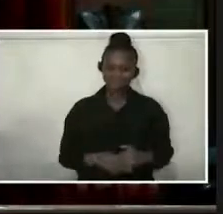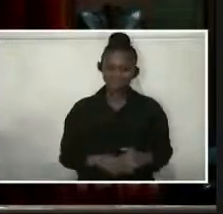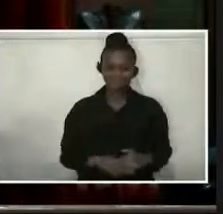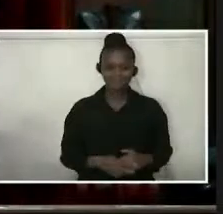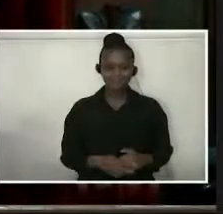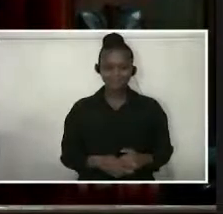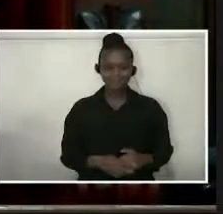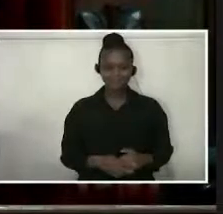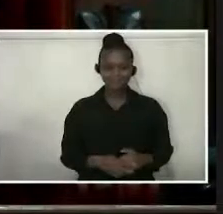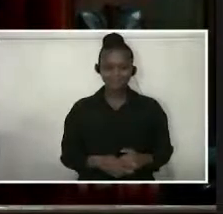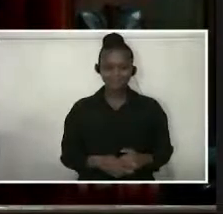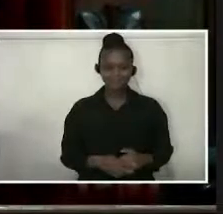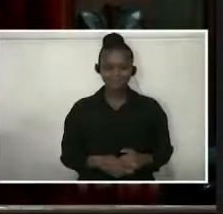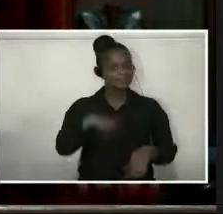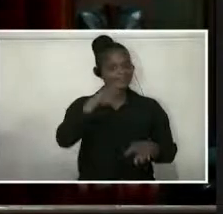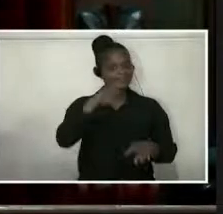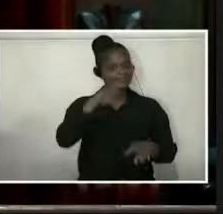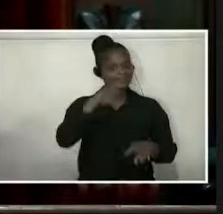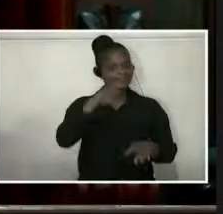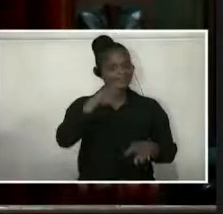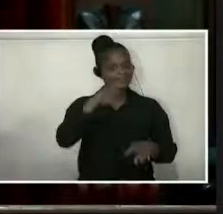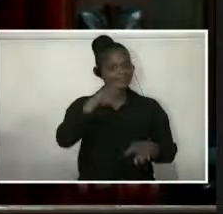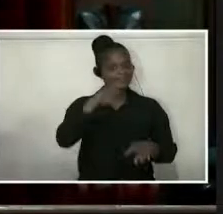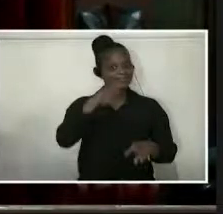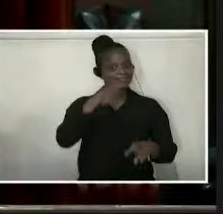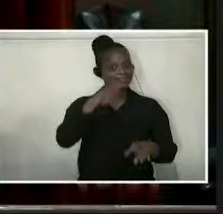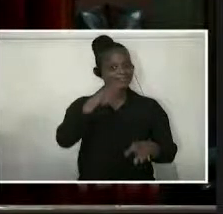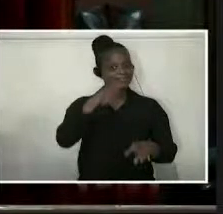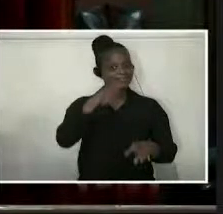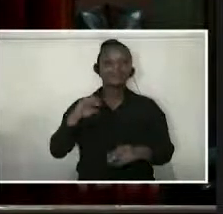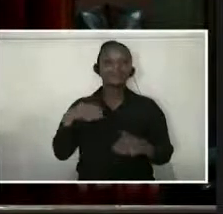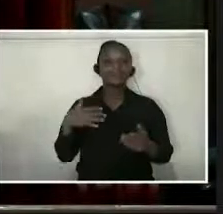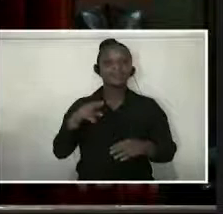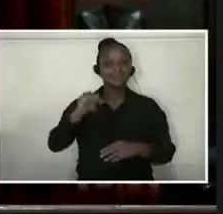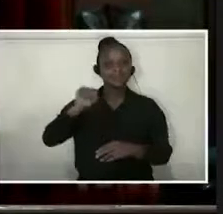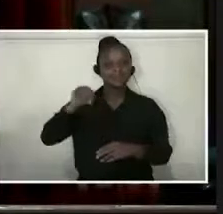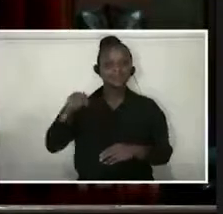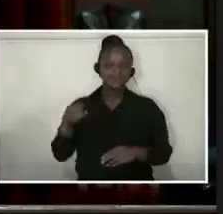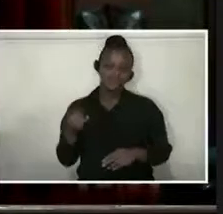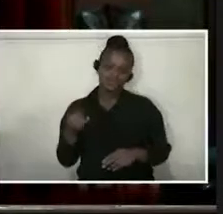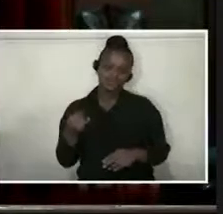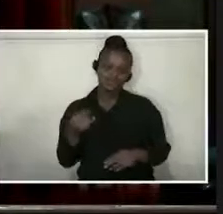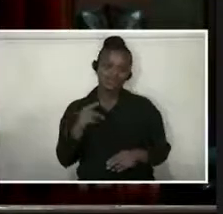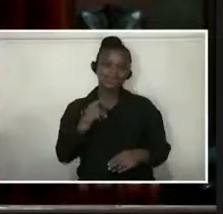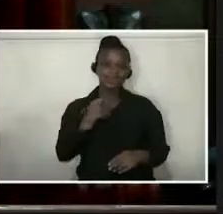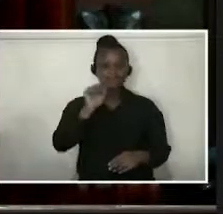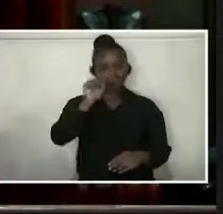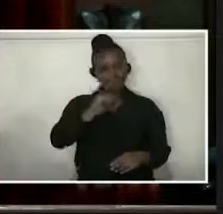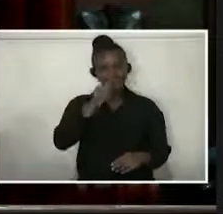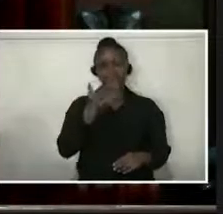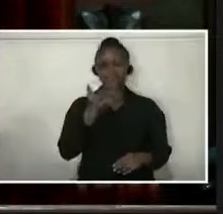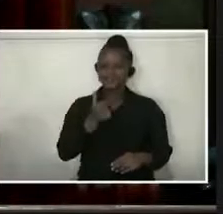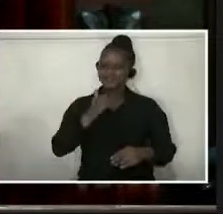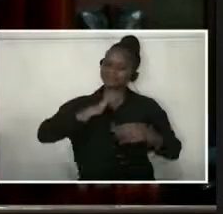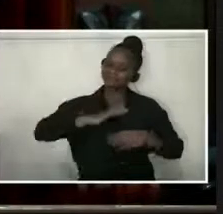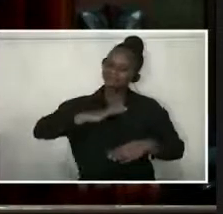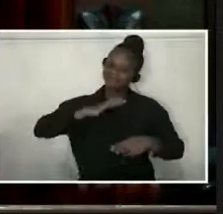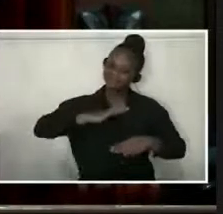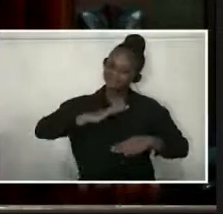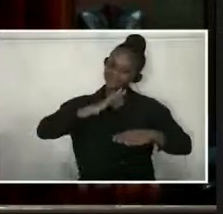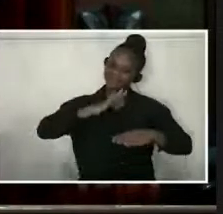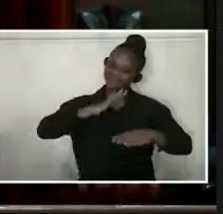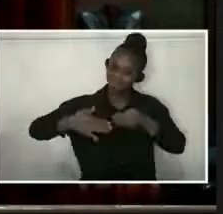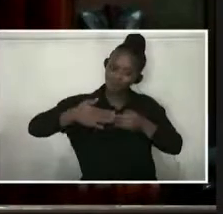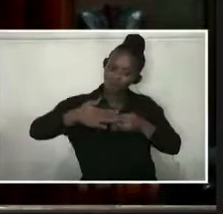Mhlanishwa ucele uNJ, you are going to have that time to properly welcome the doctor in the WIPS